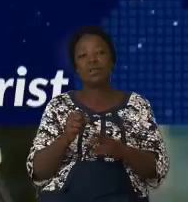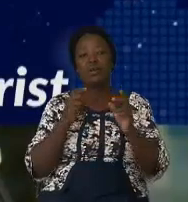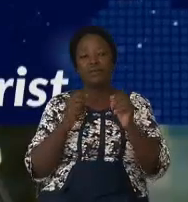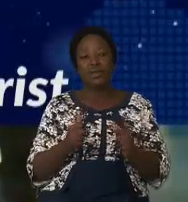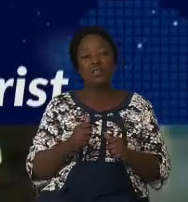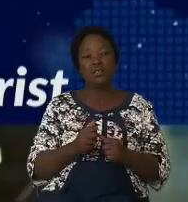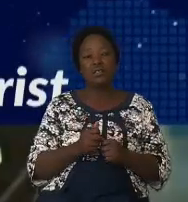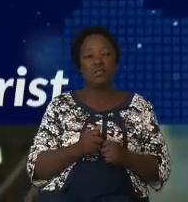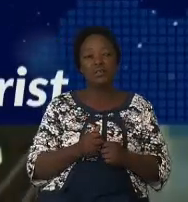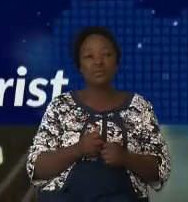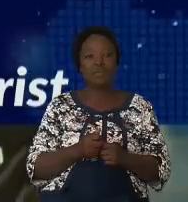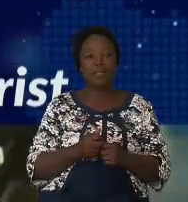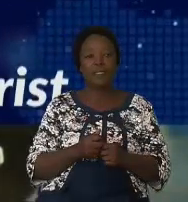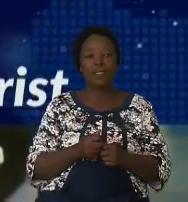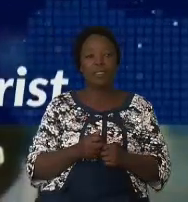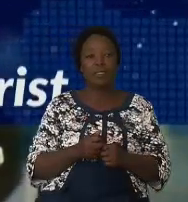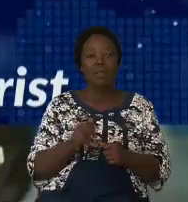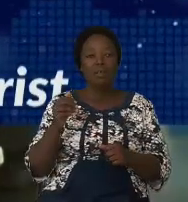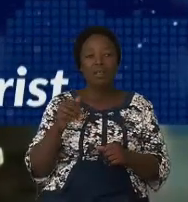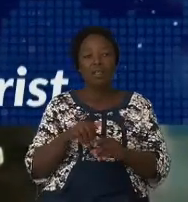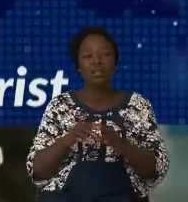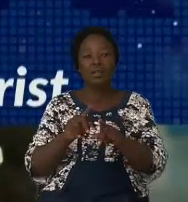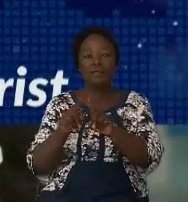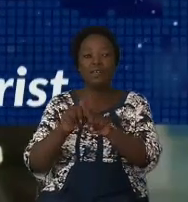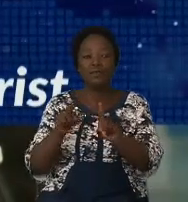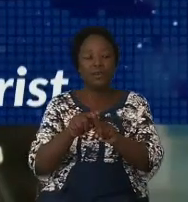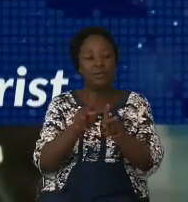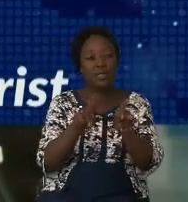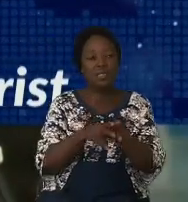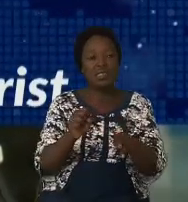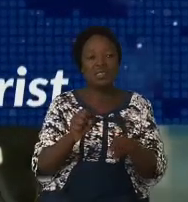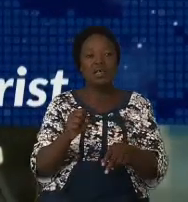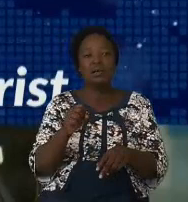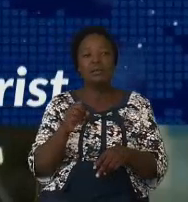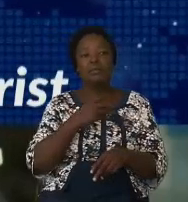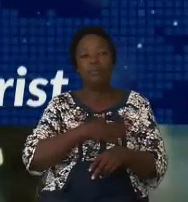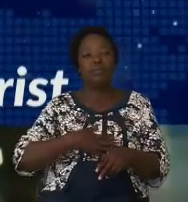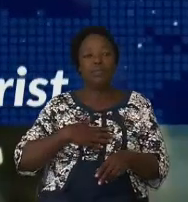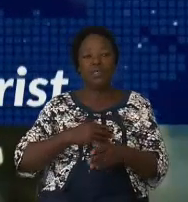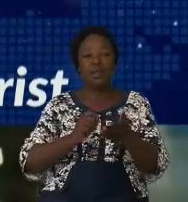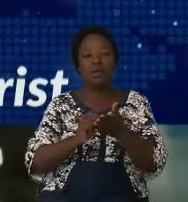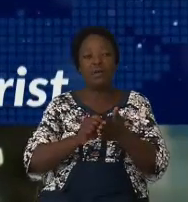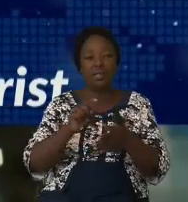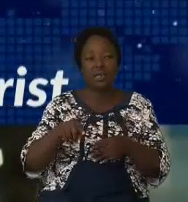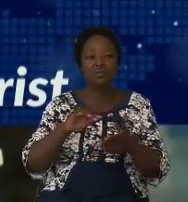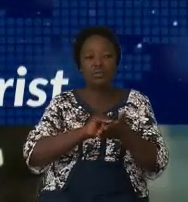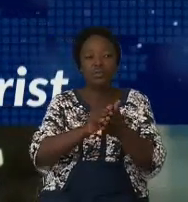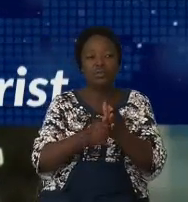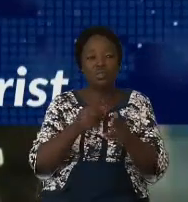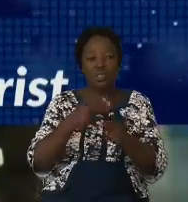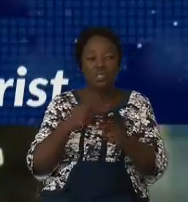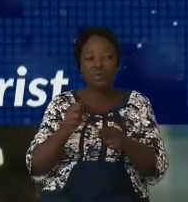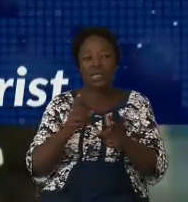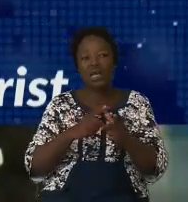that are involved in counseling, please get into action quickly. In your various sectors, let's hand